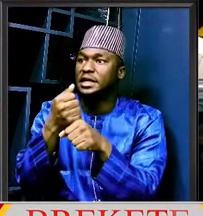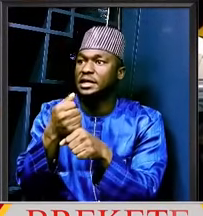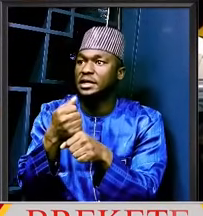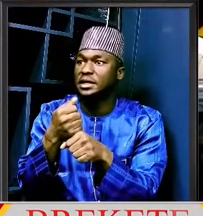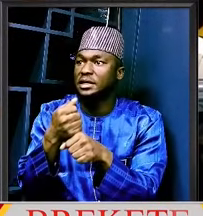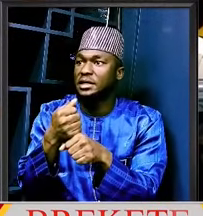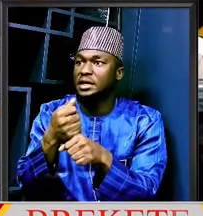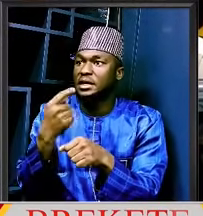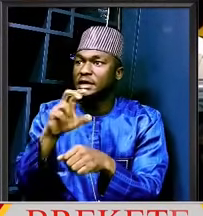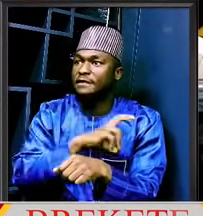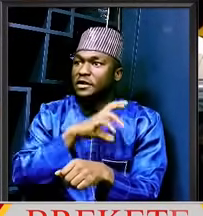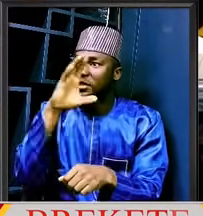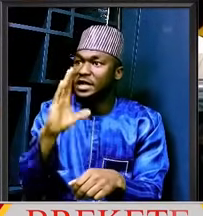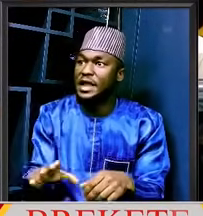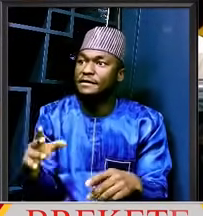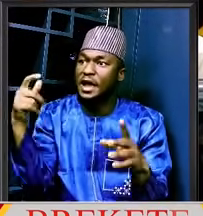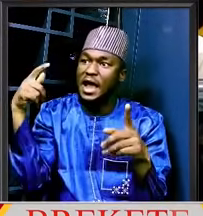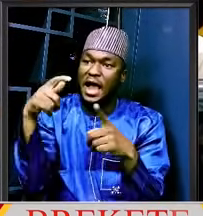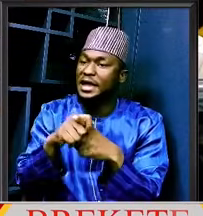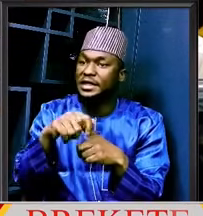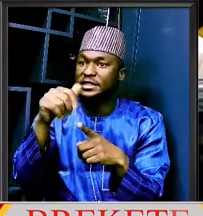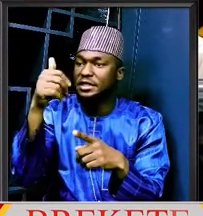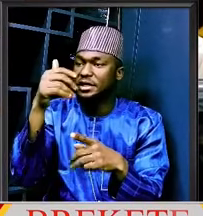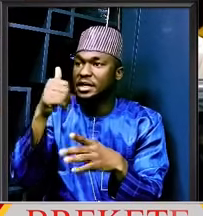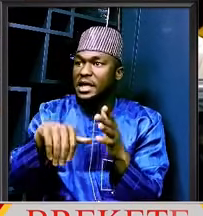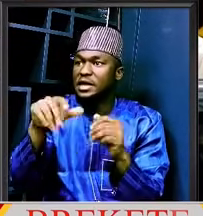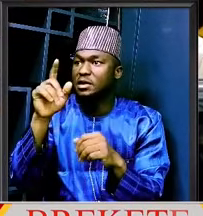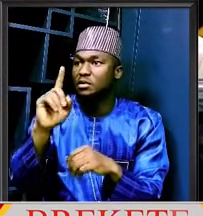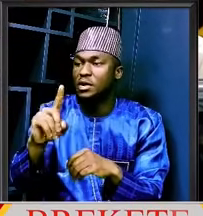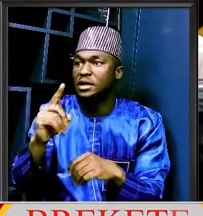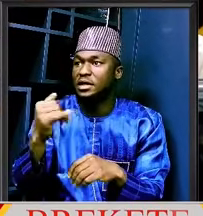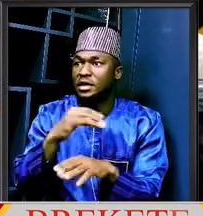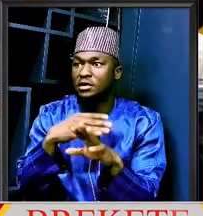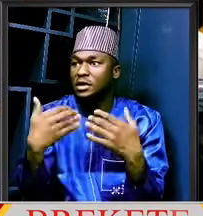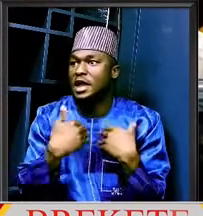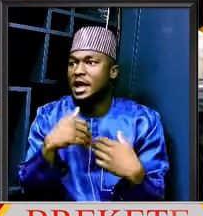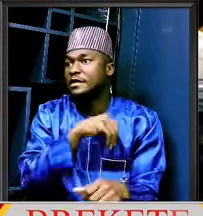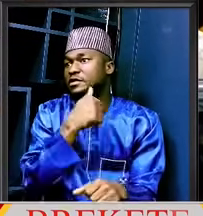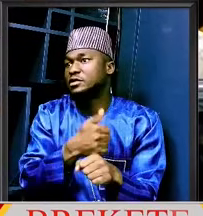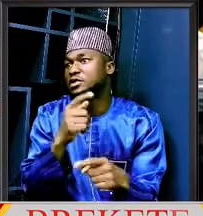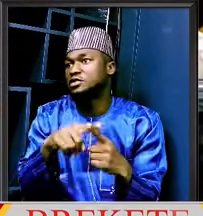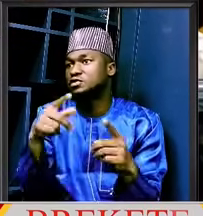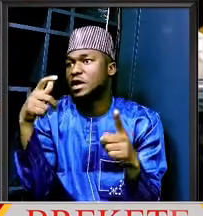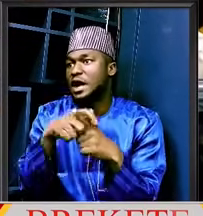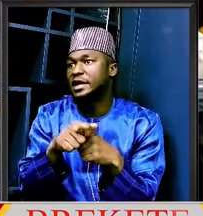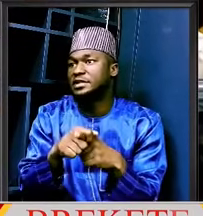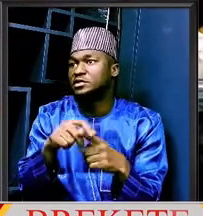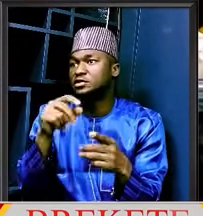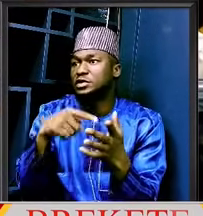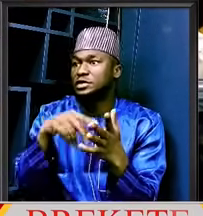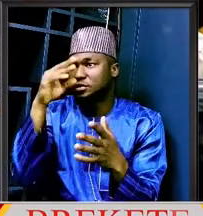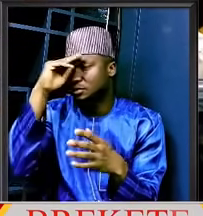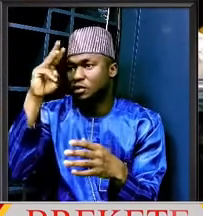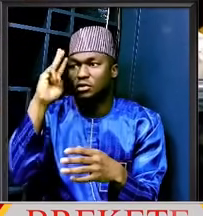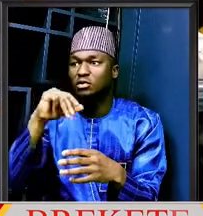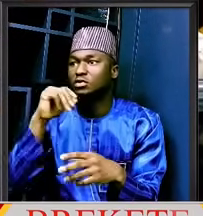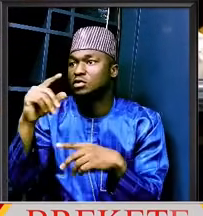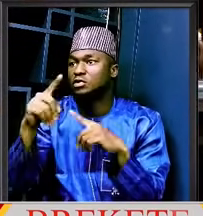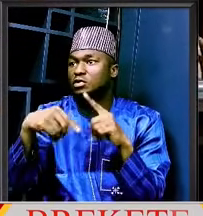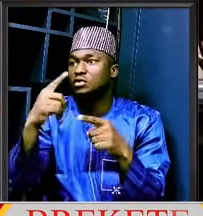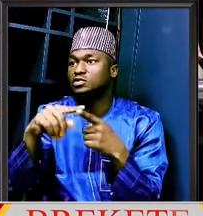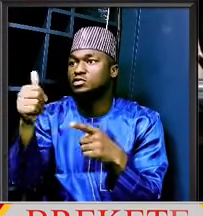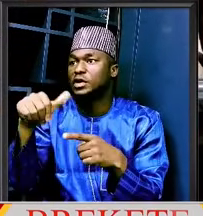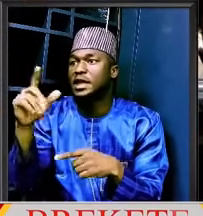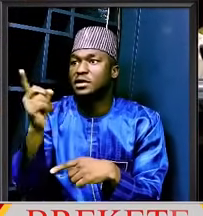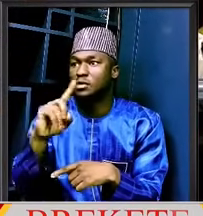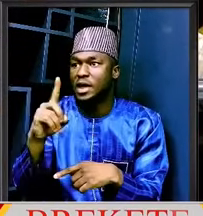arrest anybody in this area. The police doesn't have any authority to arrest anybody in this area. So this boy is going nowhere. The police woman,